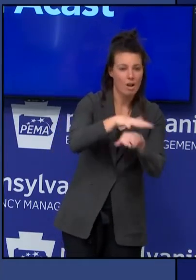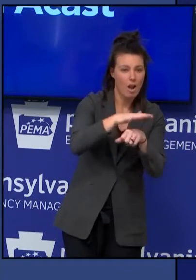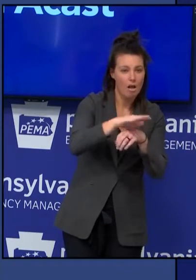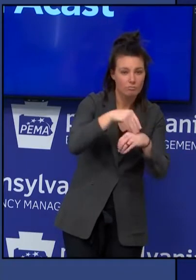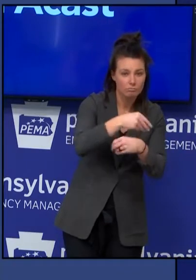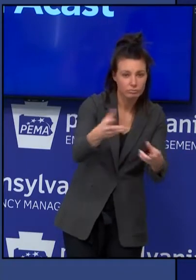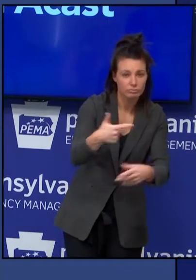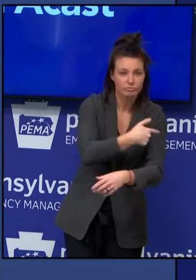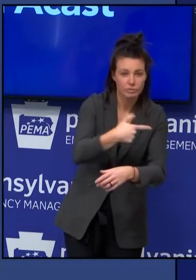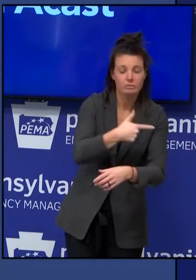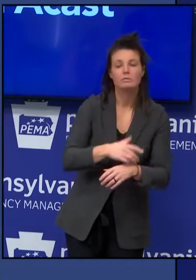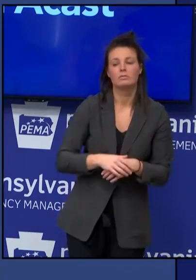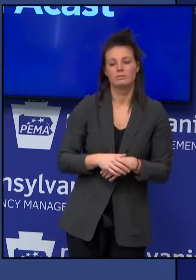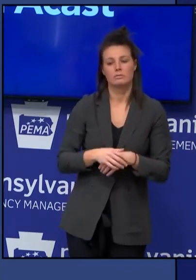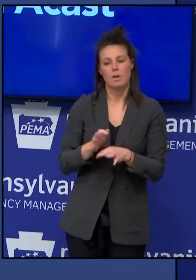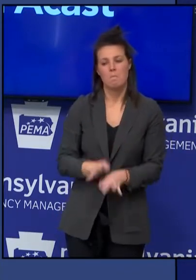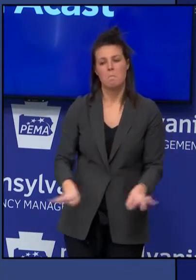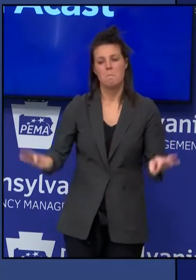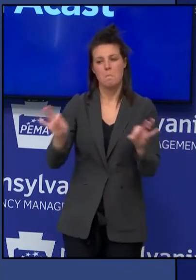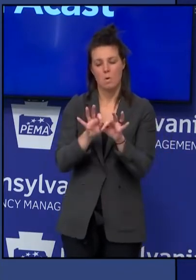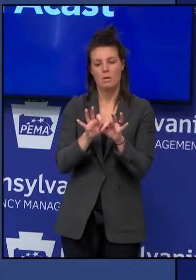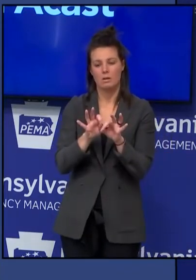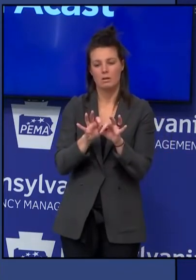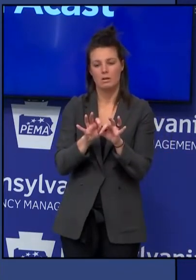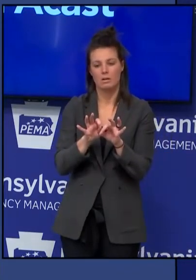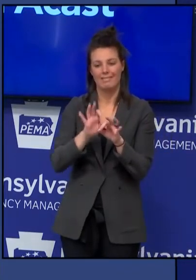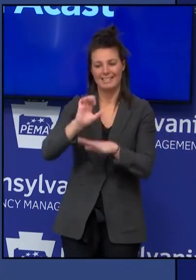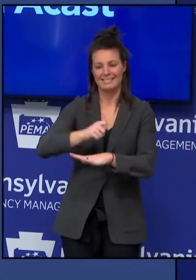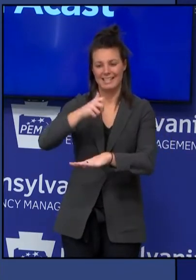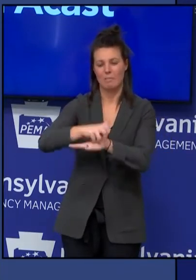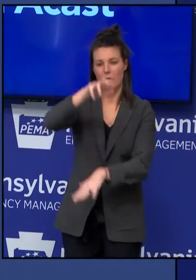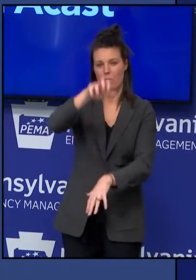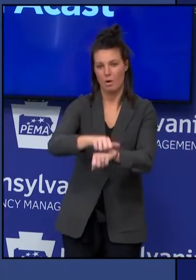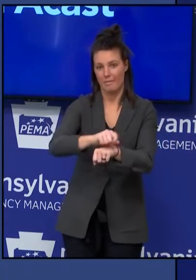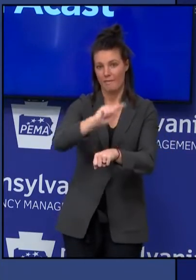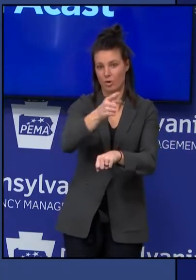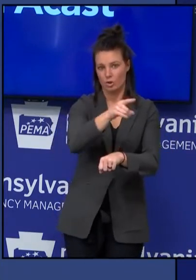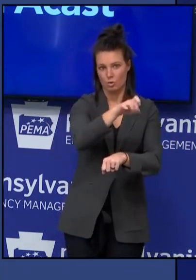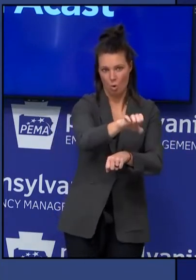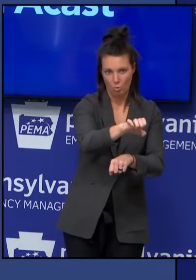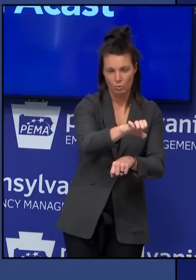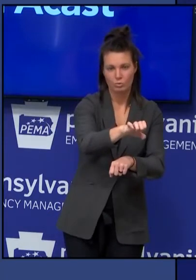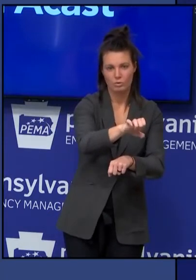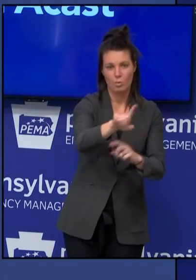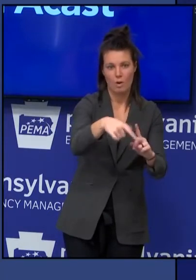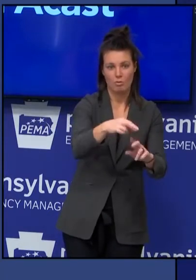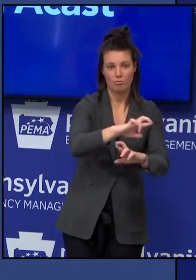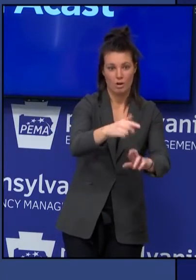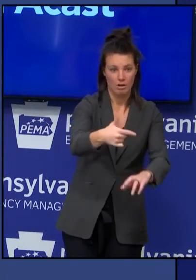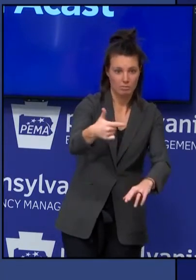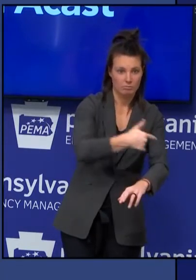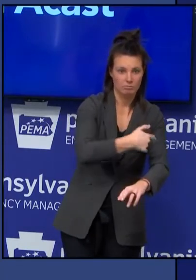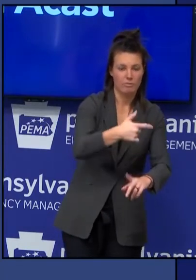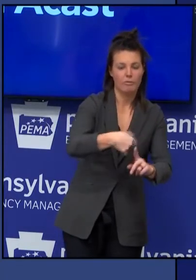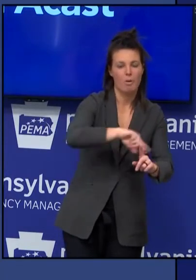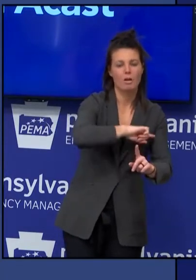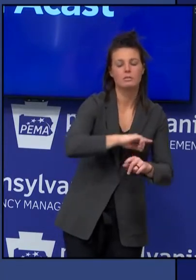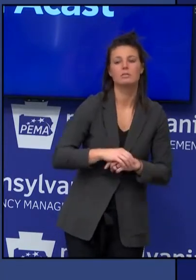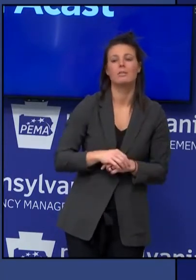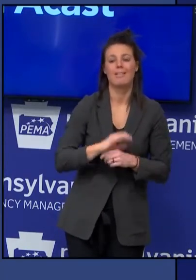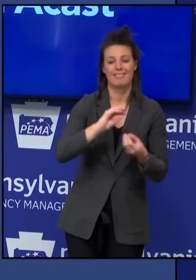counterparts, we want to make sure that they also are scheduling those first doses once they've received their allocation from us. And so